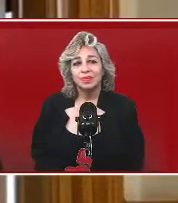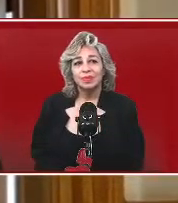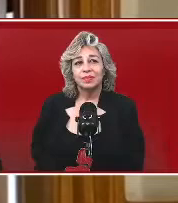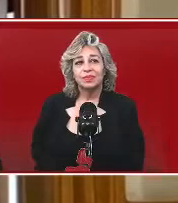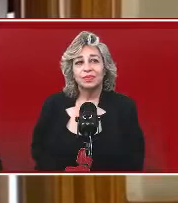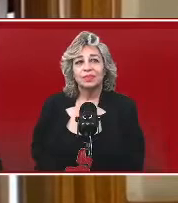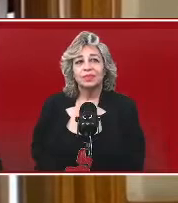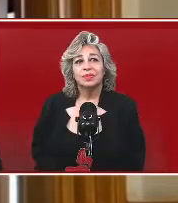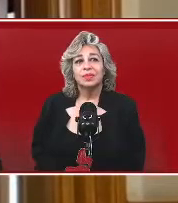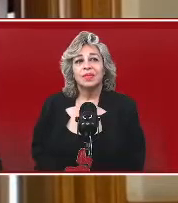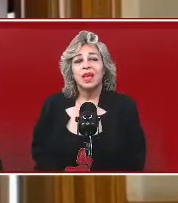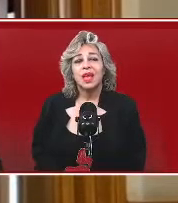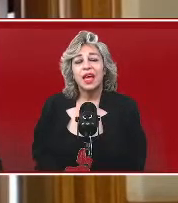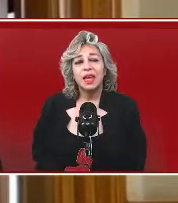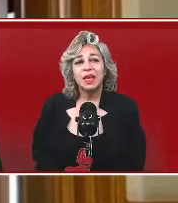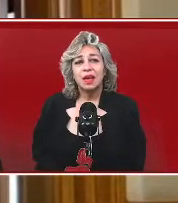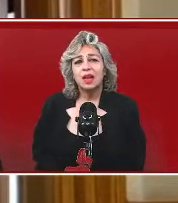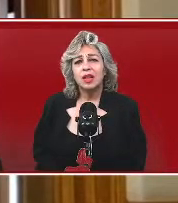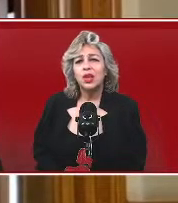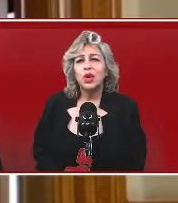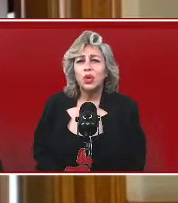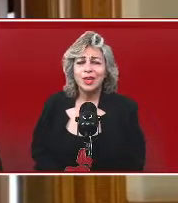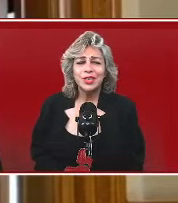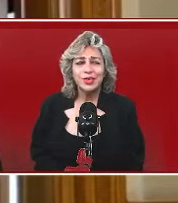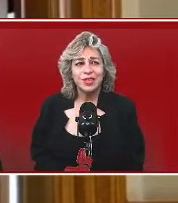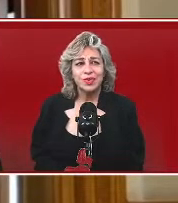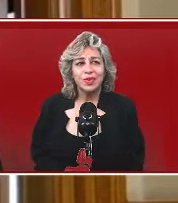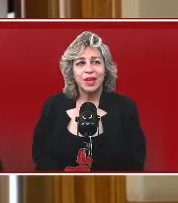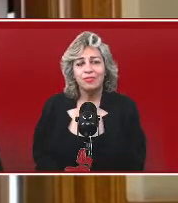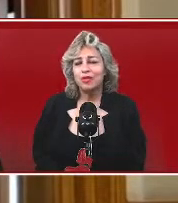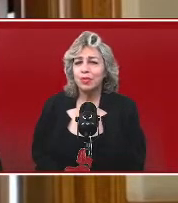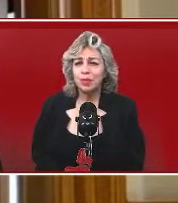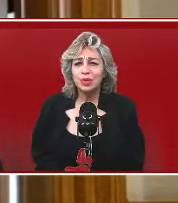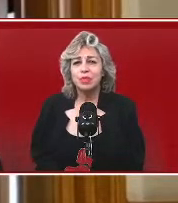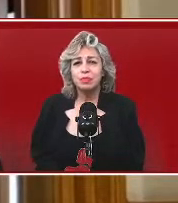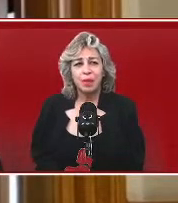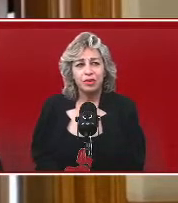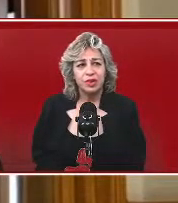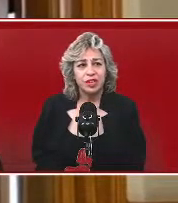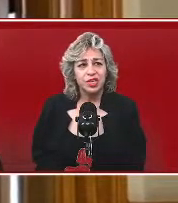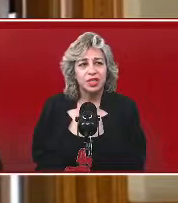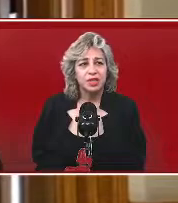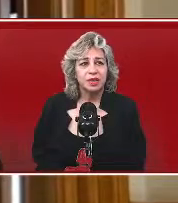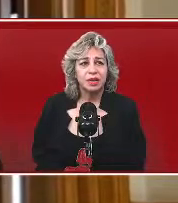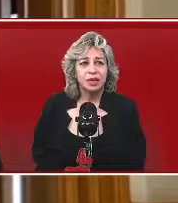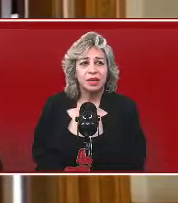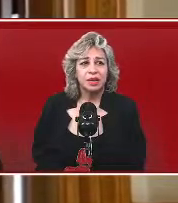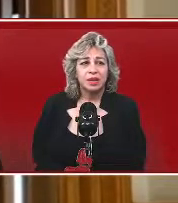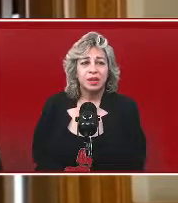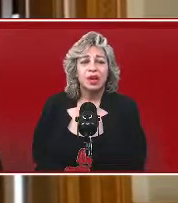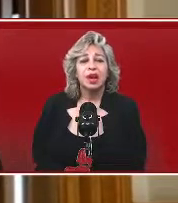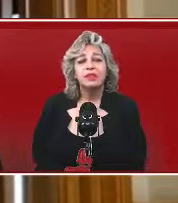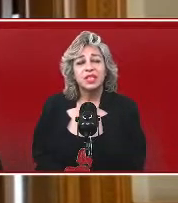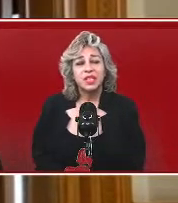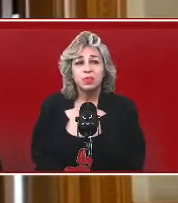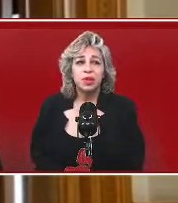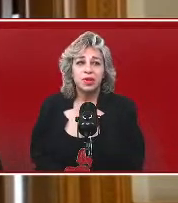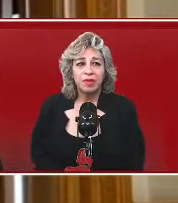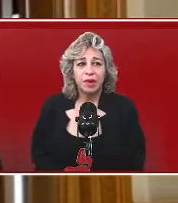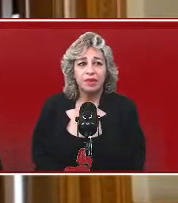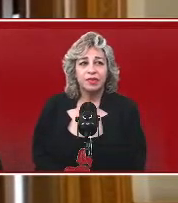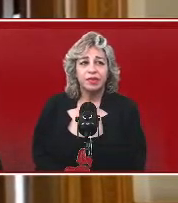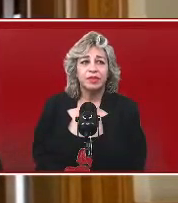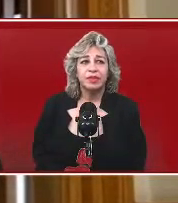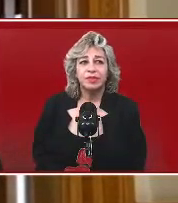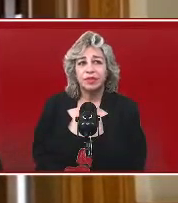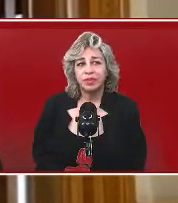pobres de A low interest rate for the most impoverished 6.5, of